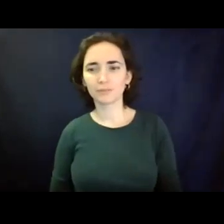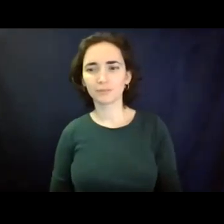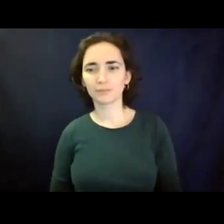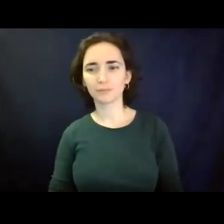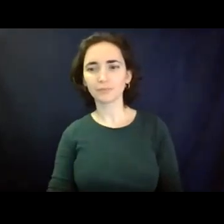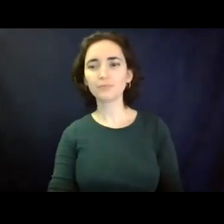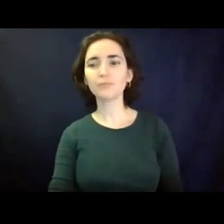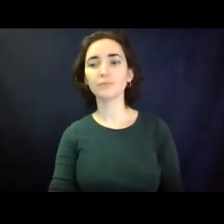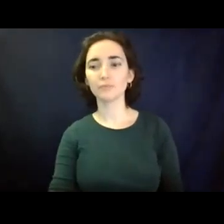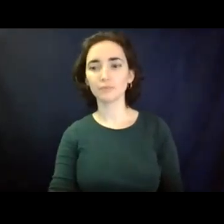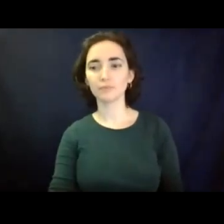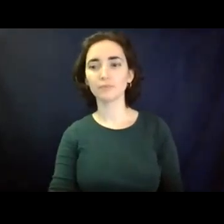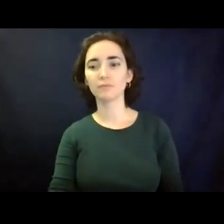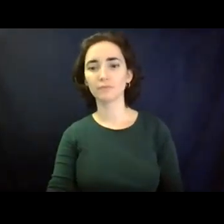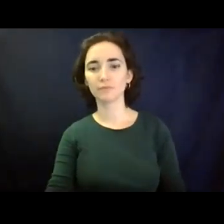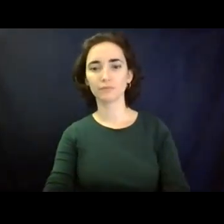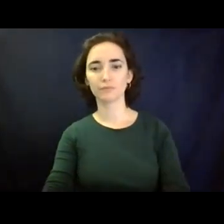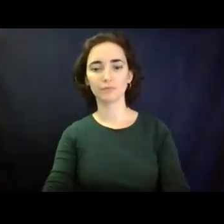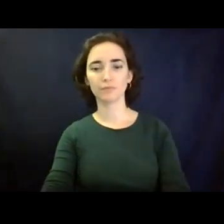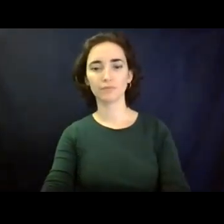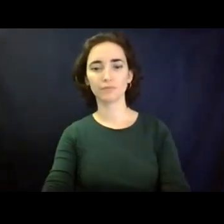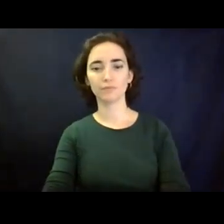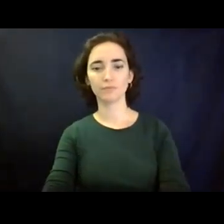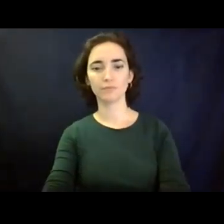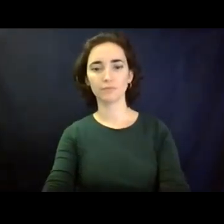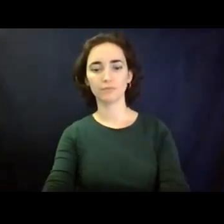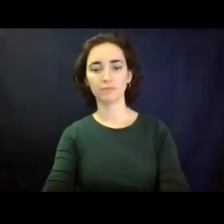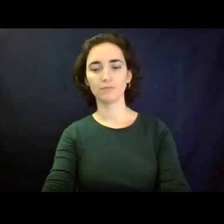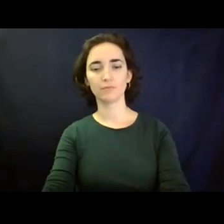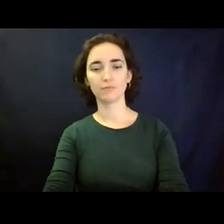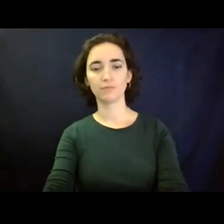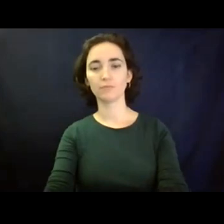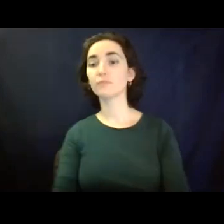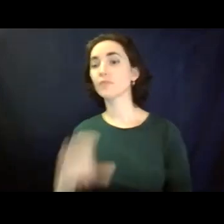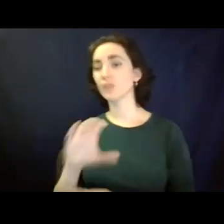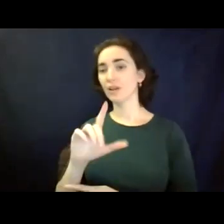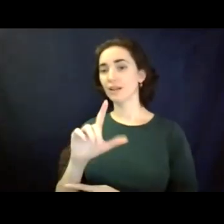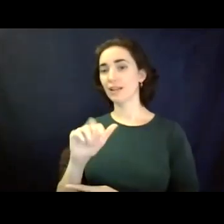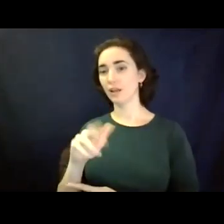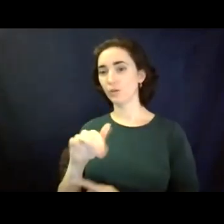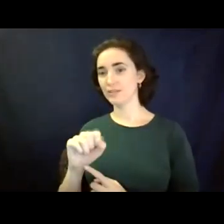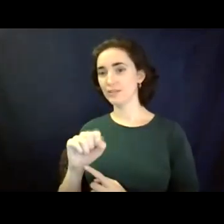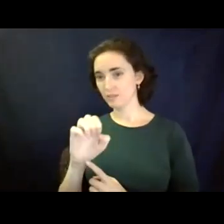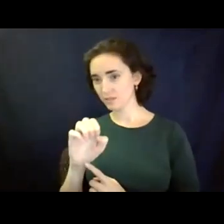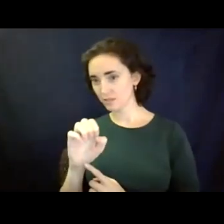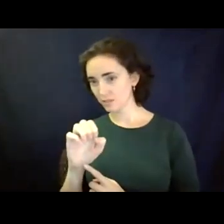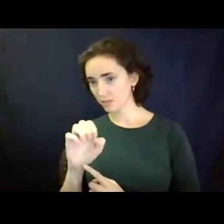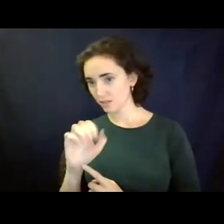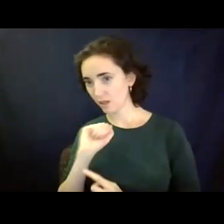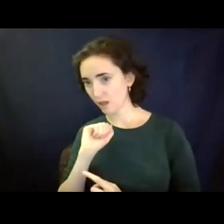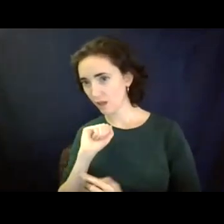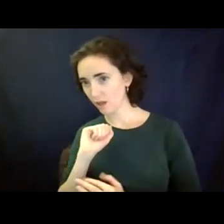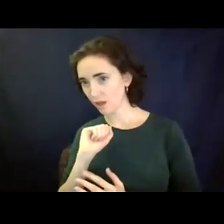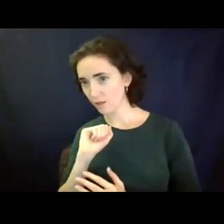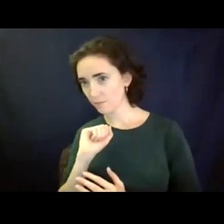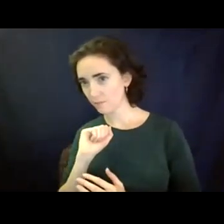Lillian Clarice Gagos, who founded Clubhouse in, I think I'm saying the right name,